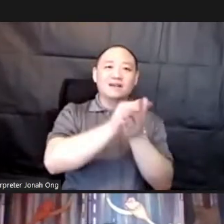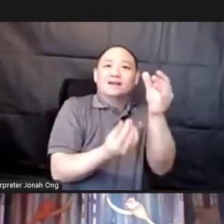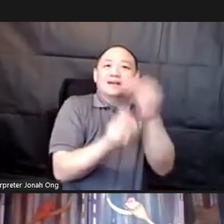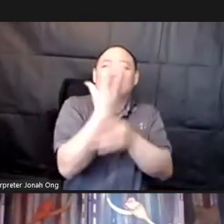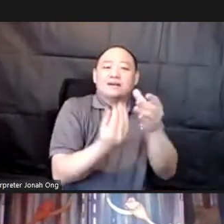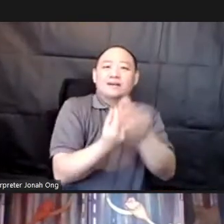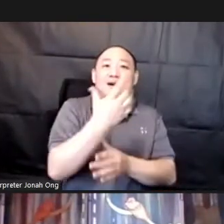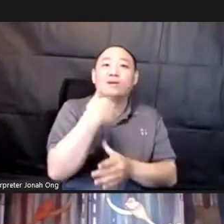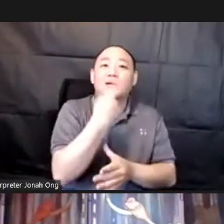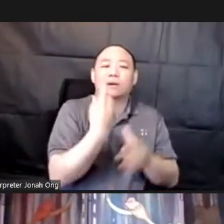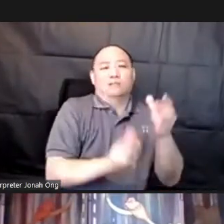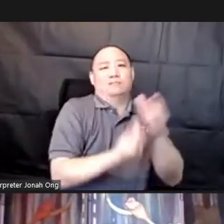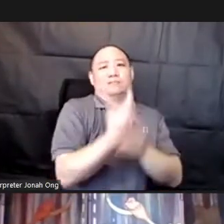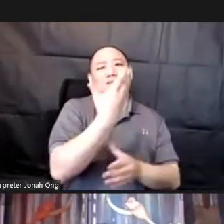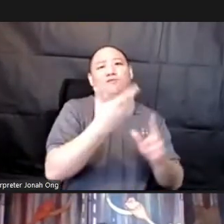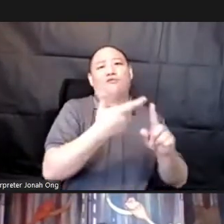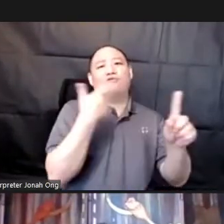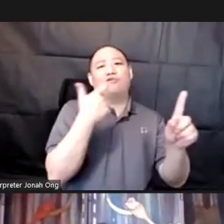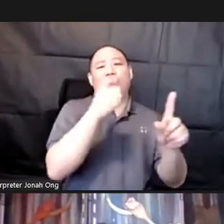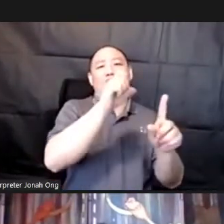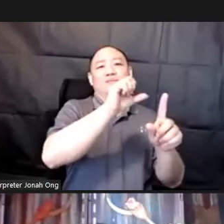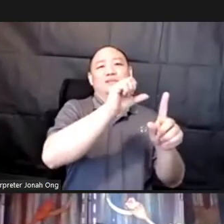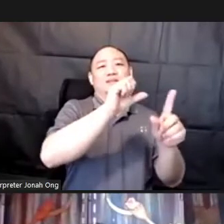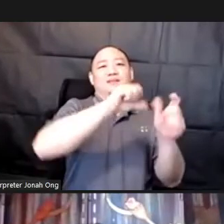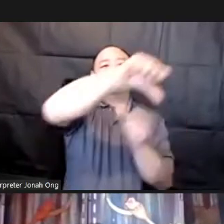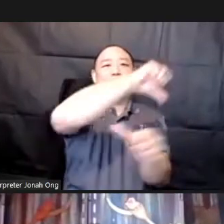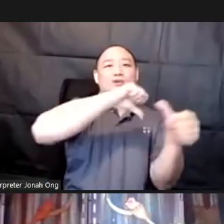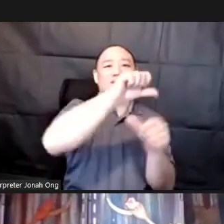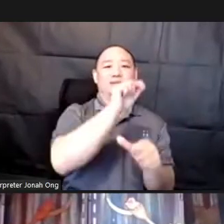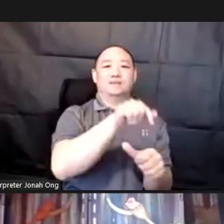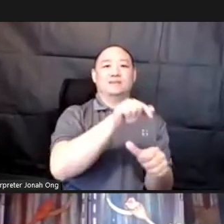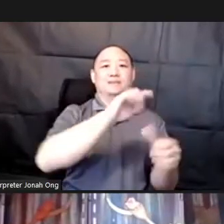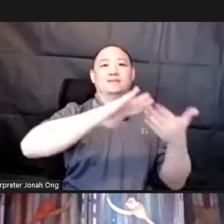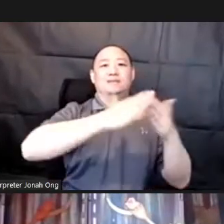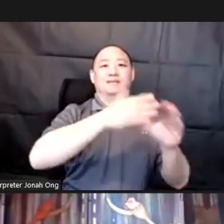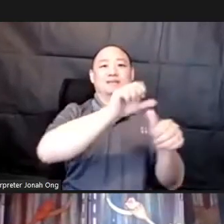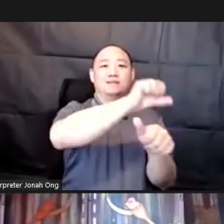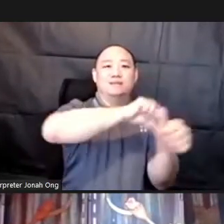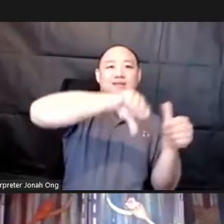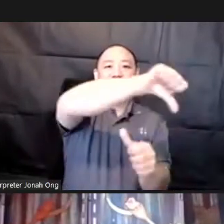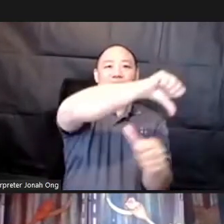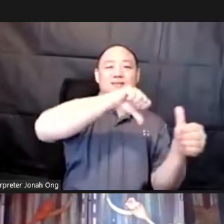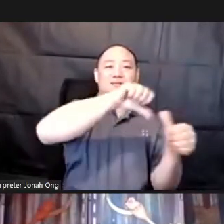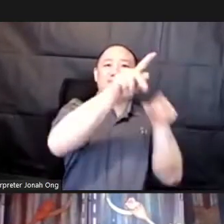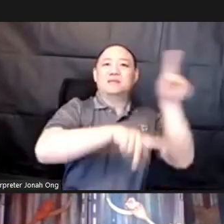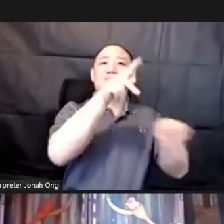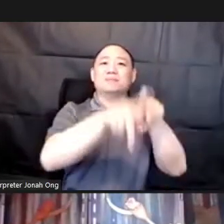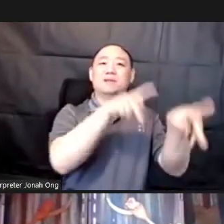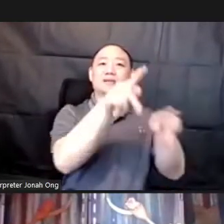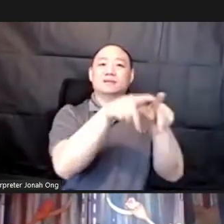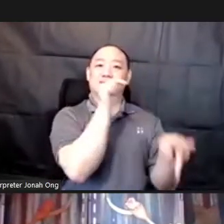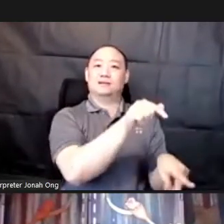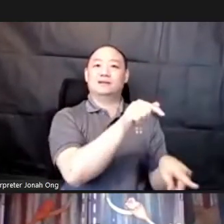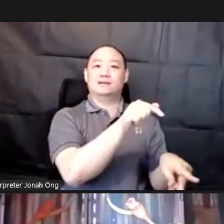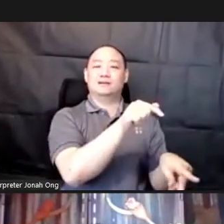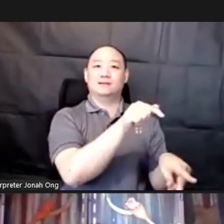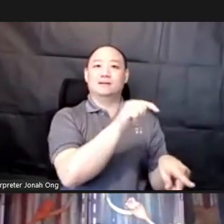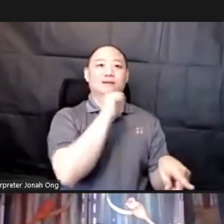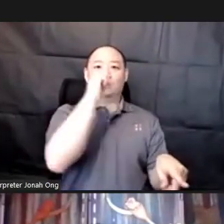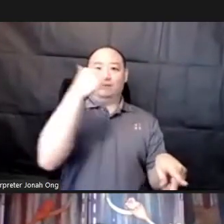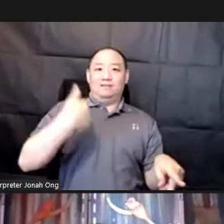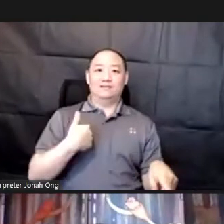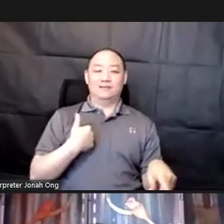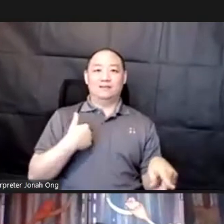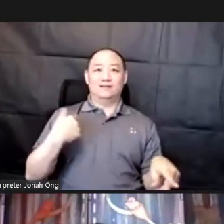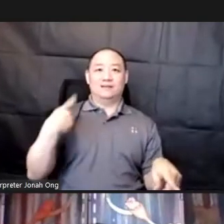its own. For example, I am being disabled by the society. There are some of my rights are being limited. That